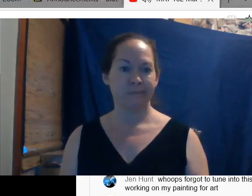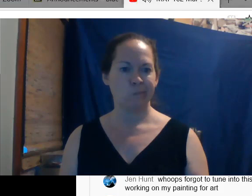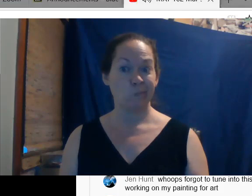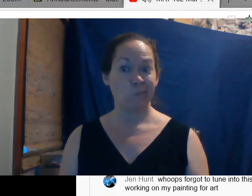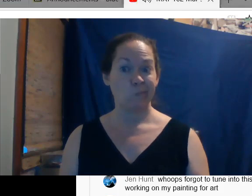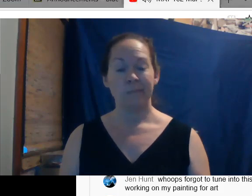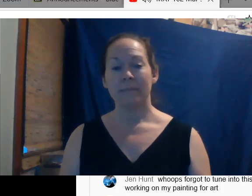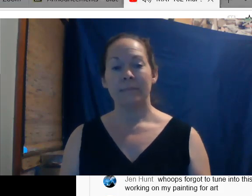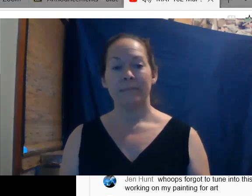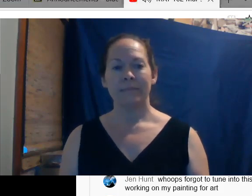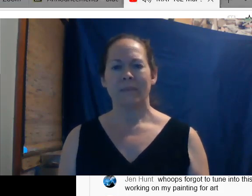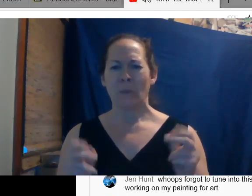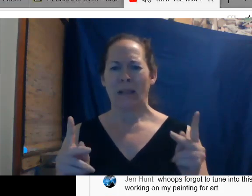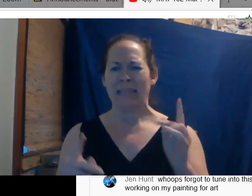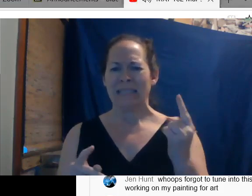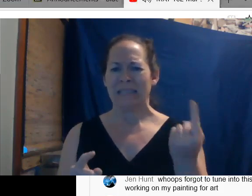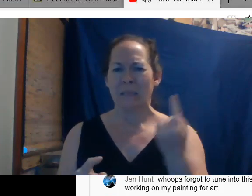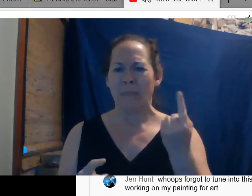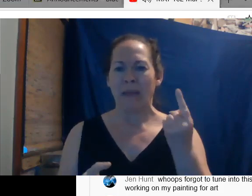All right, so we got an audio glitch.